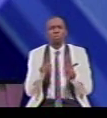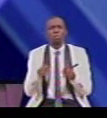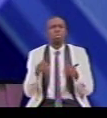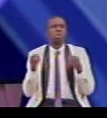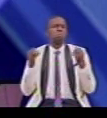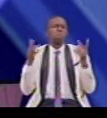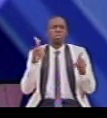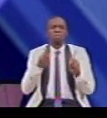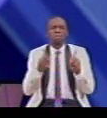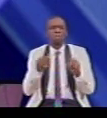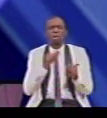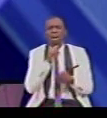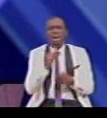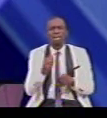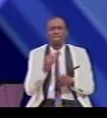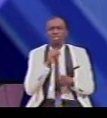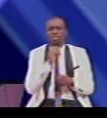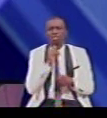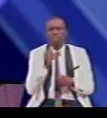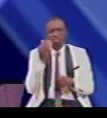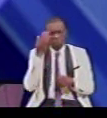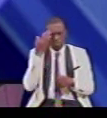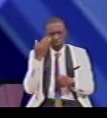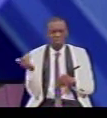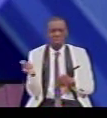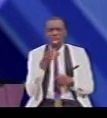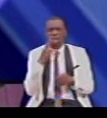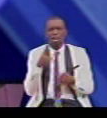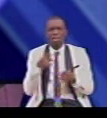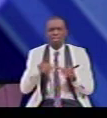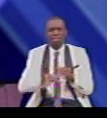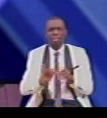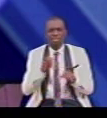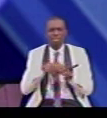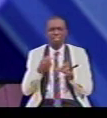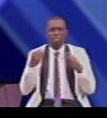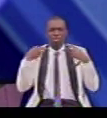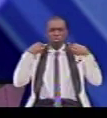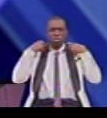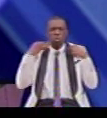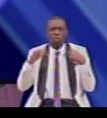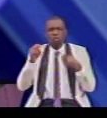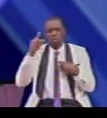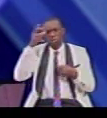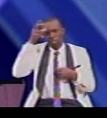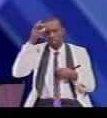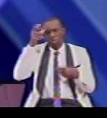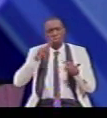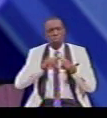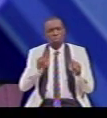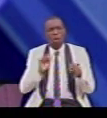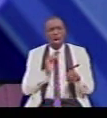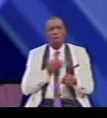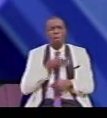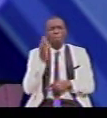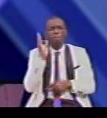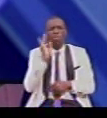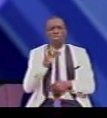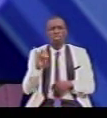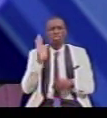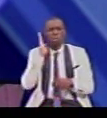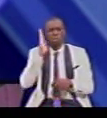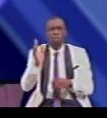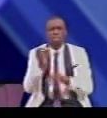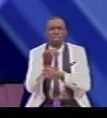see remain under the hold of the devil but yet our preachings will vibrate them if we